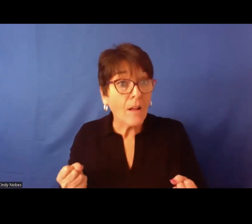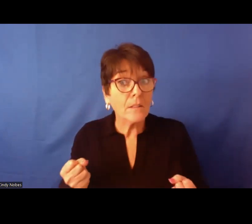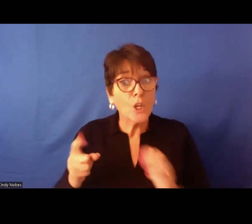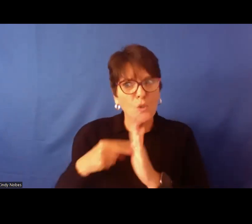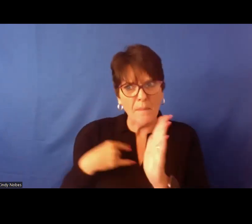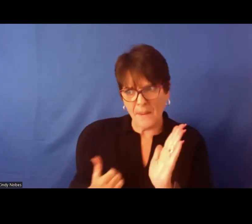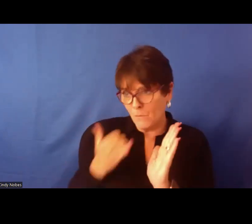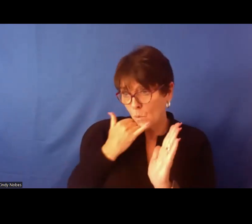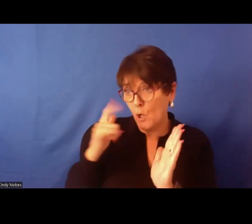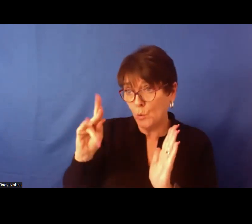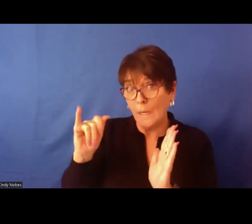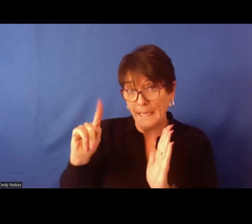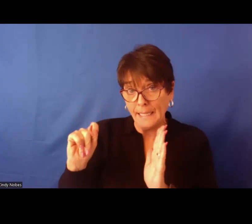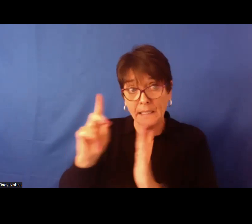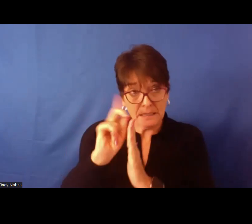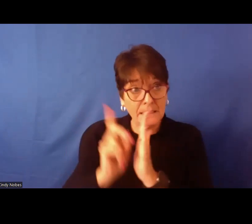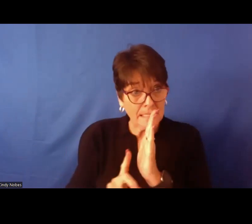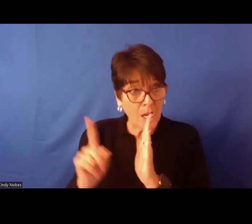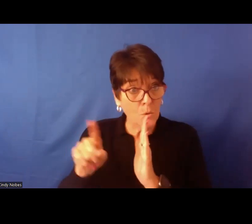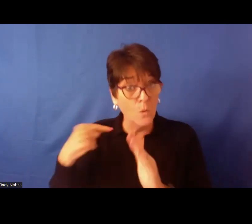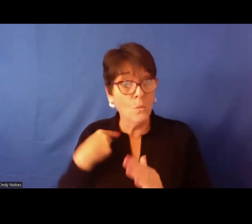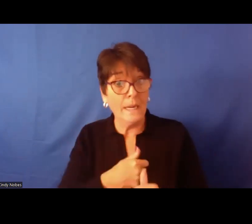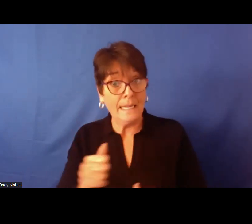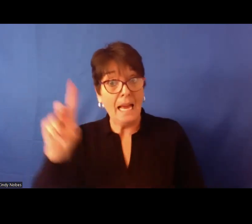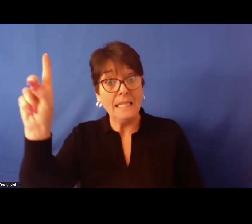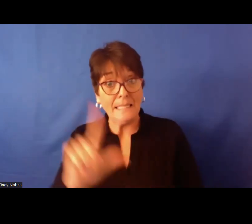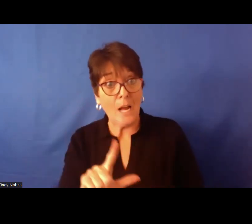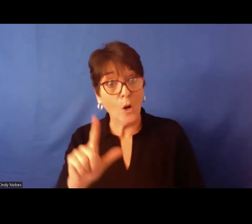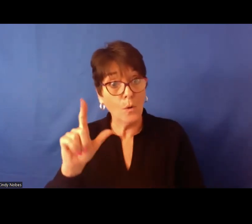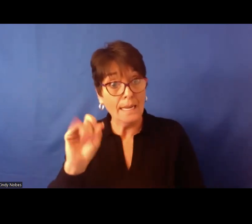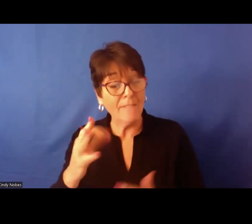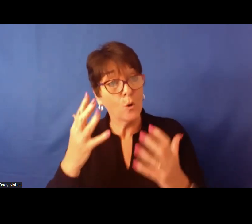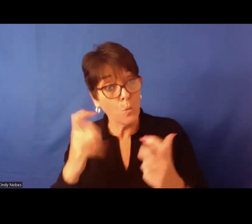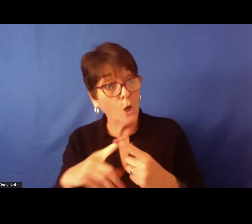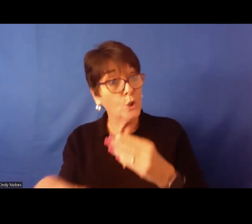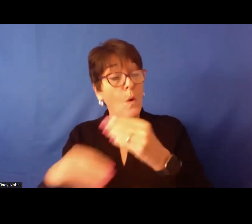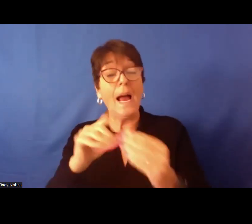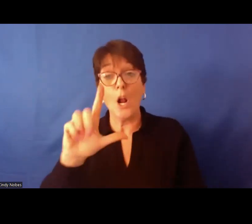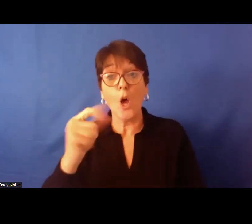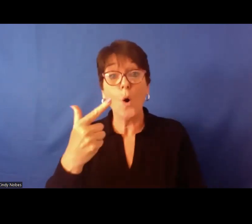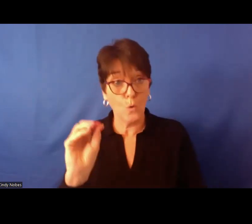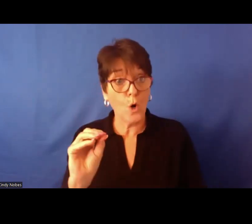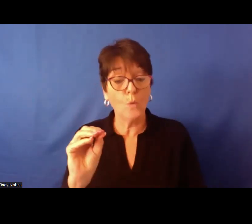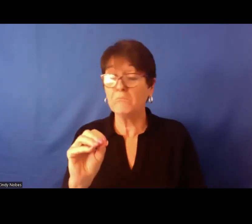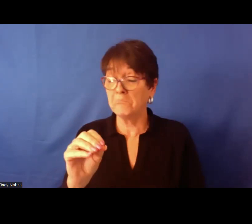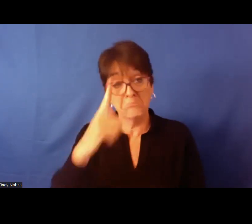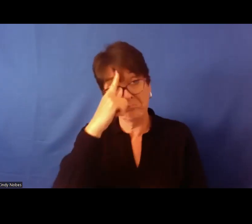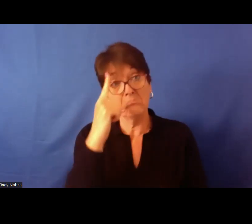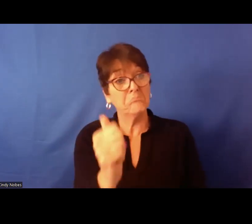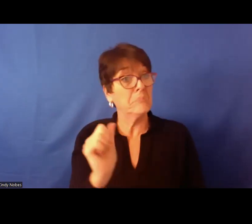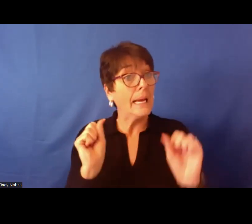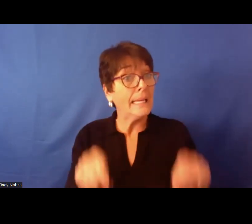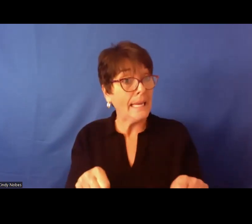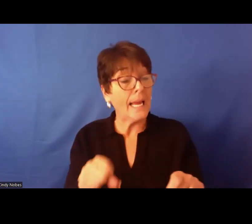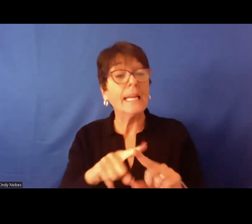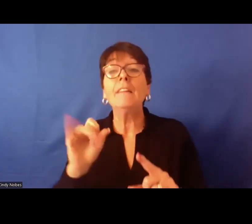but the toolkits are designed in a way where you are able to download those assets. And if you'd like to add your logo to it, you're welcome to do so.